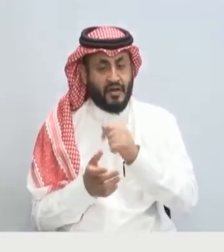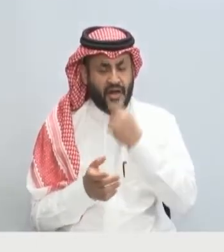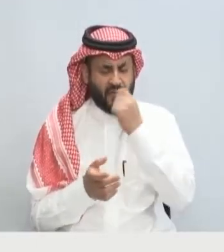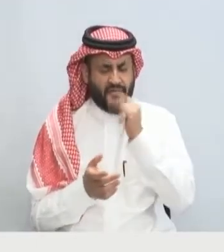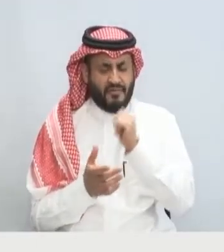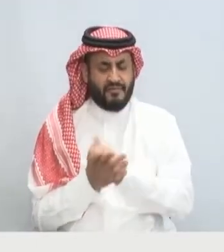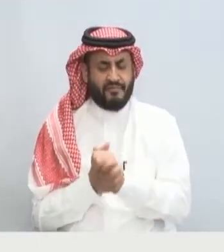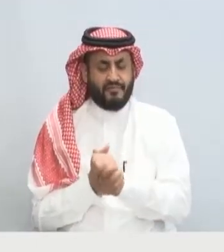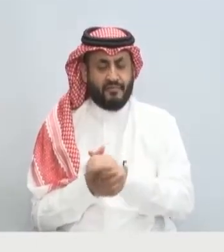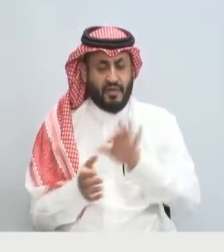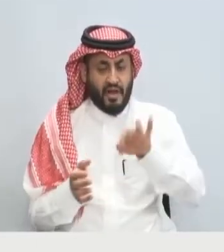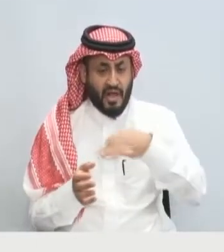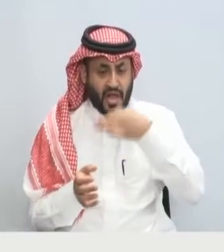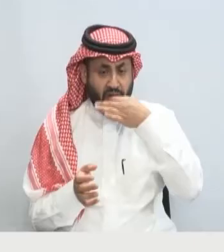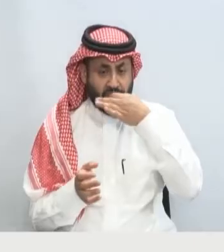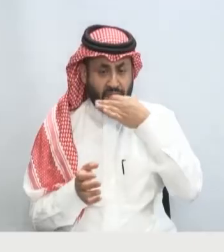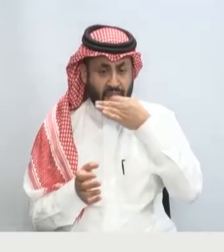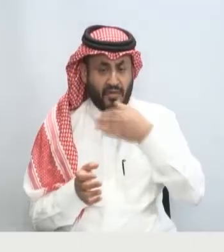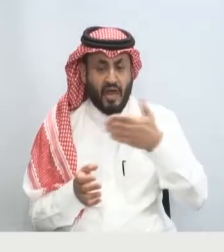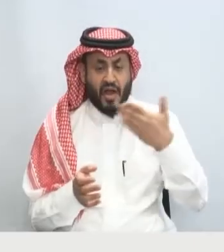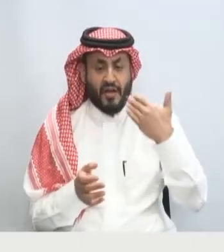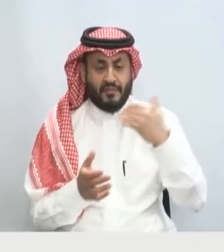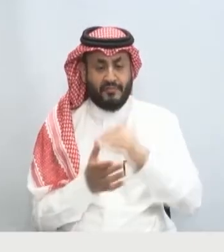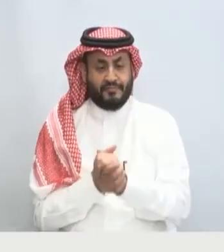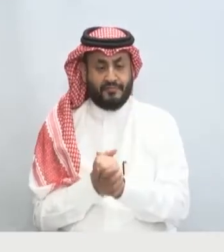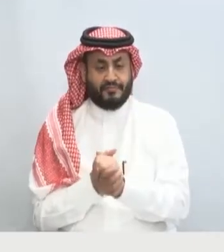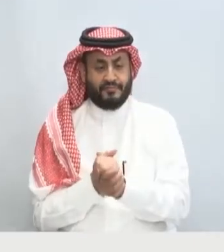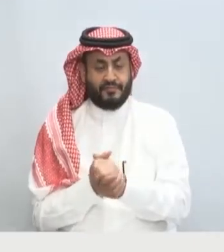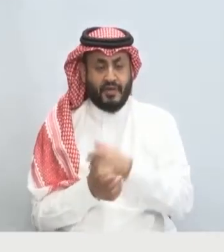sour. My soap is hot,